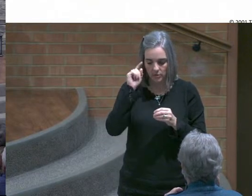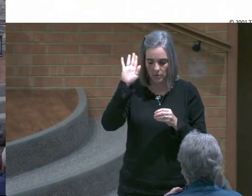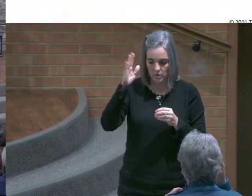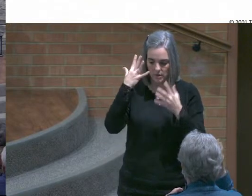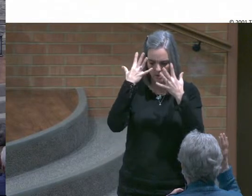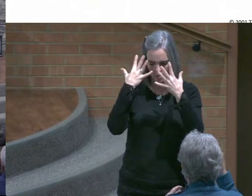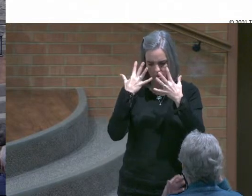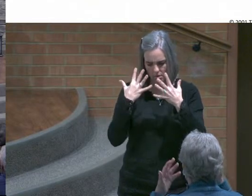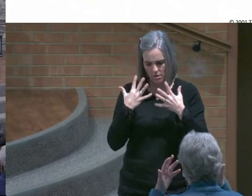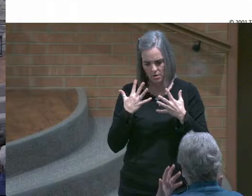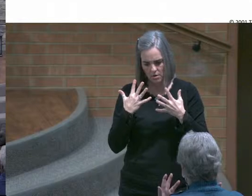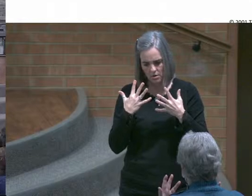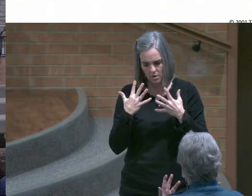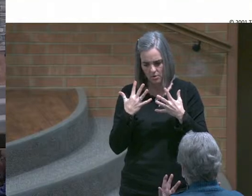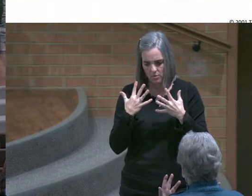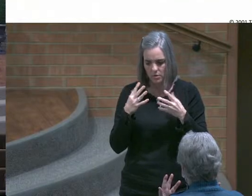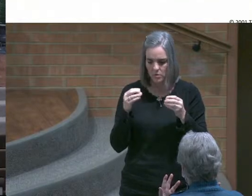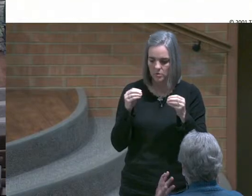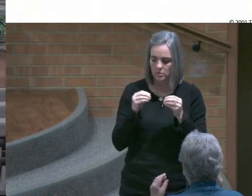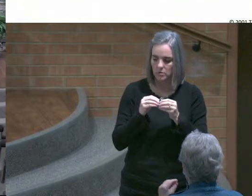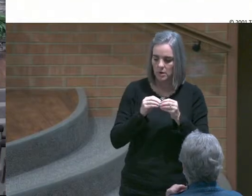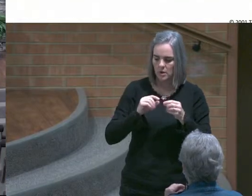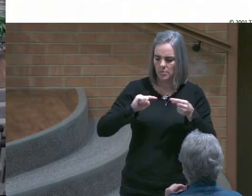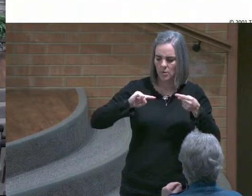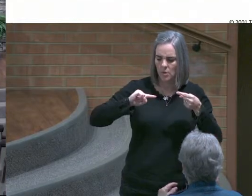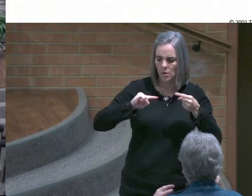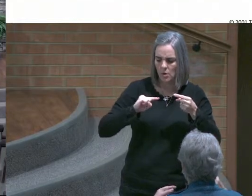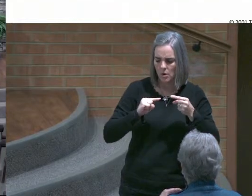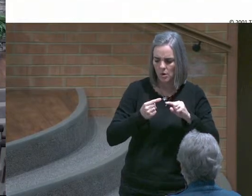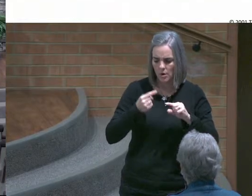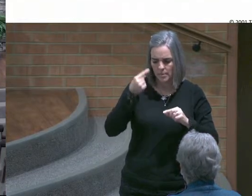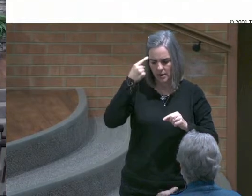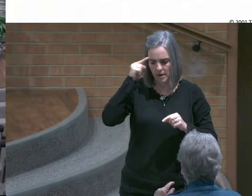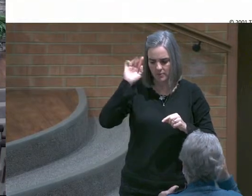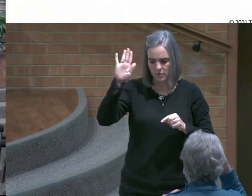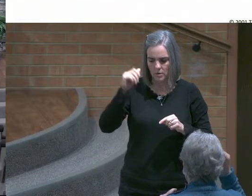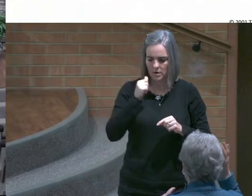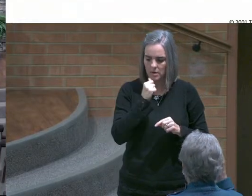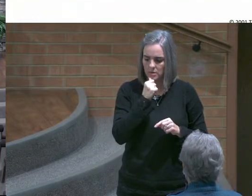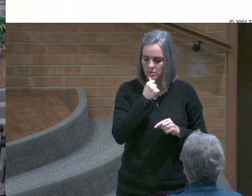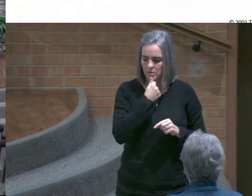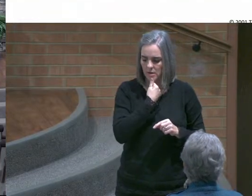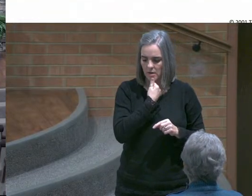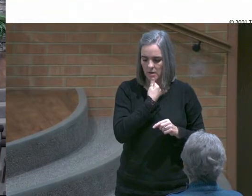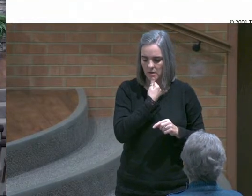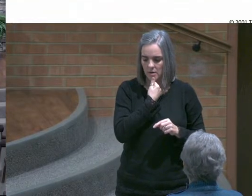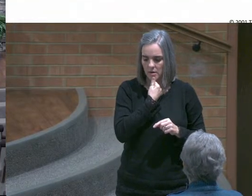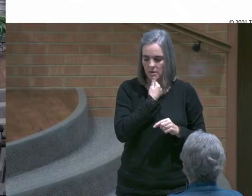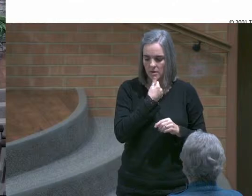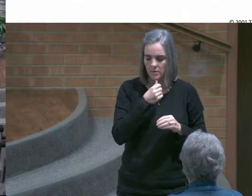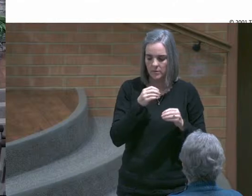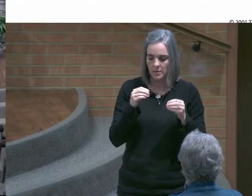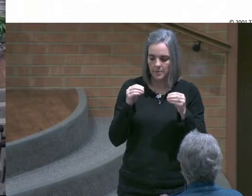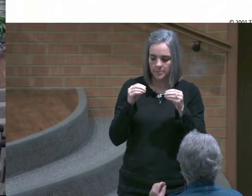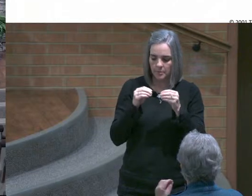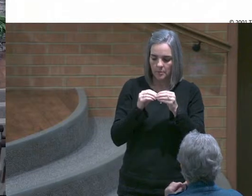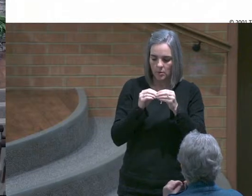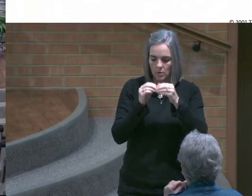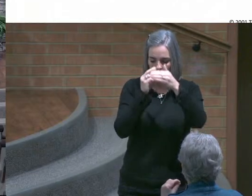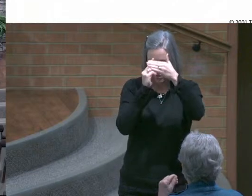more tears for His sorrows, more pain at His